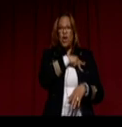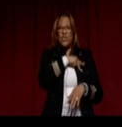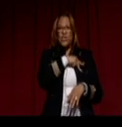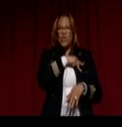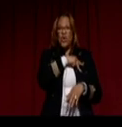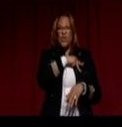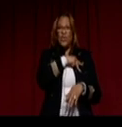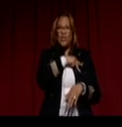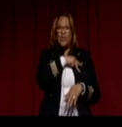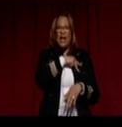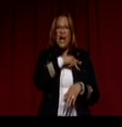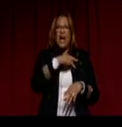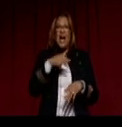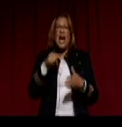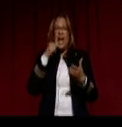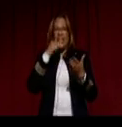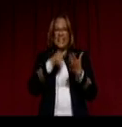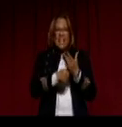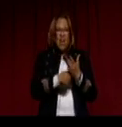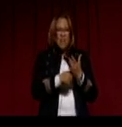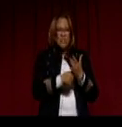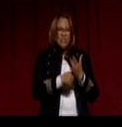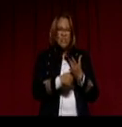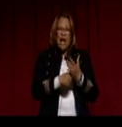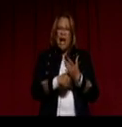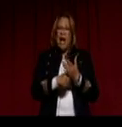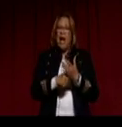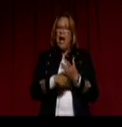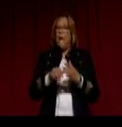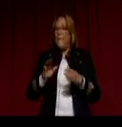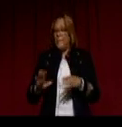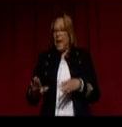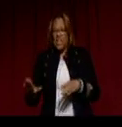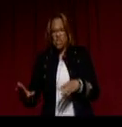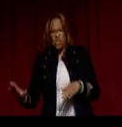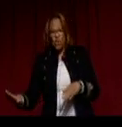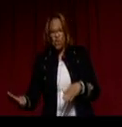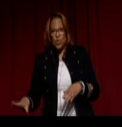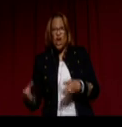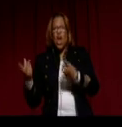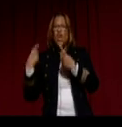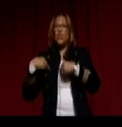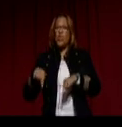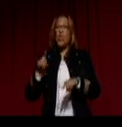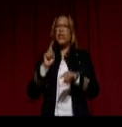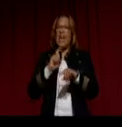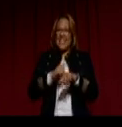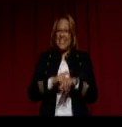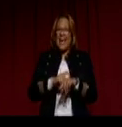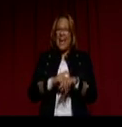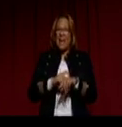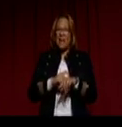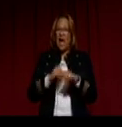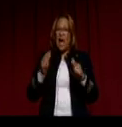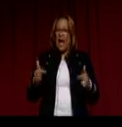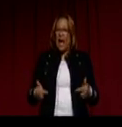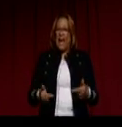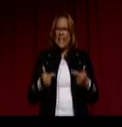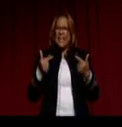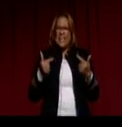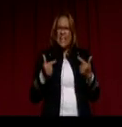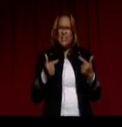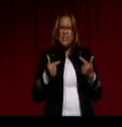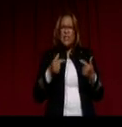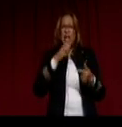My parents were children at the time of the 1918 pandemic. and they lived to be just short of